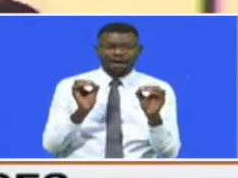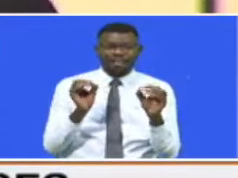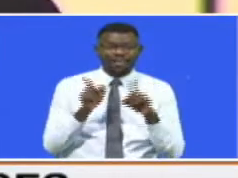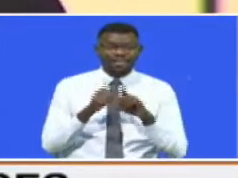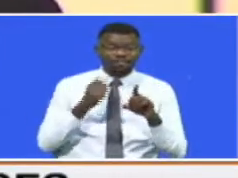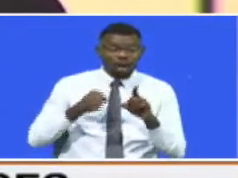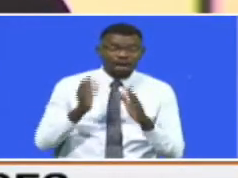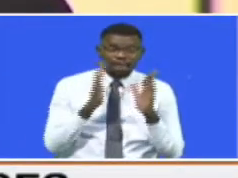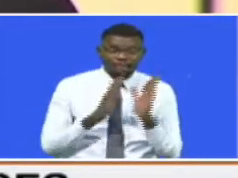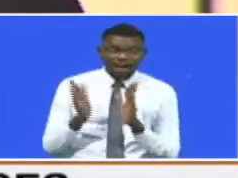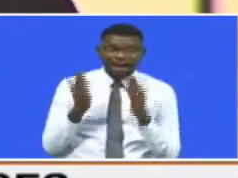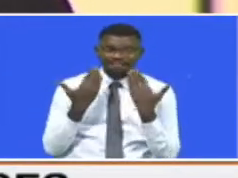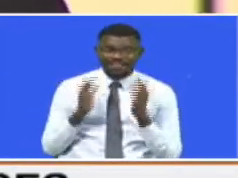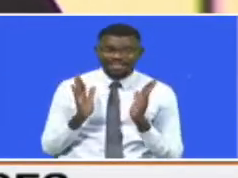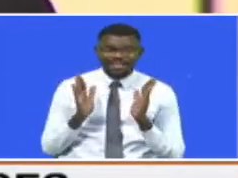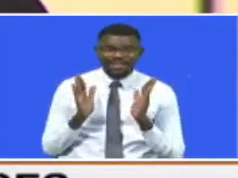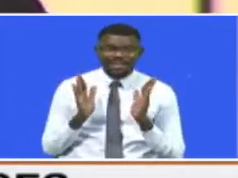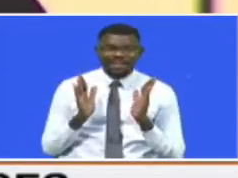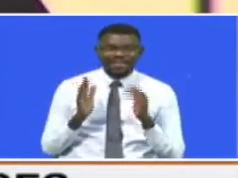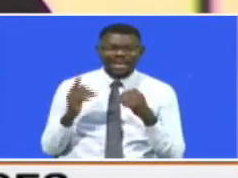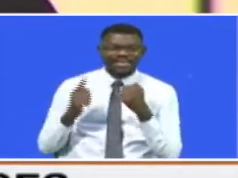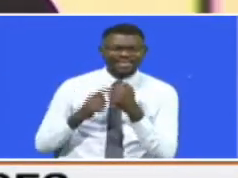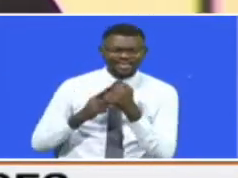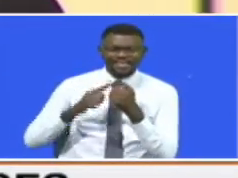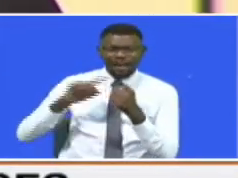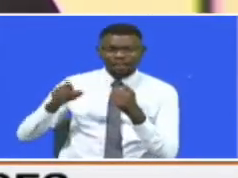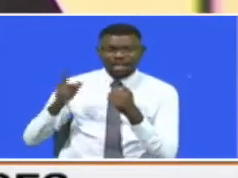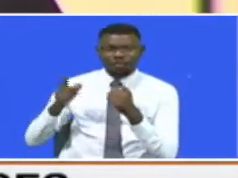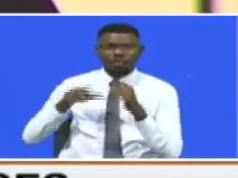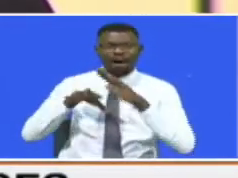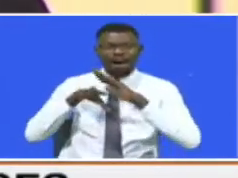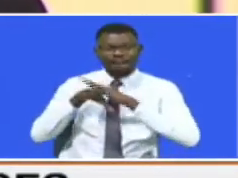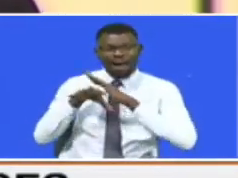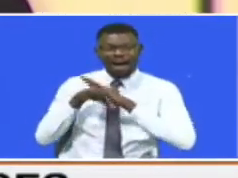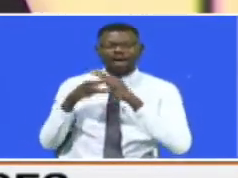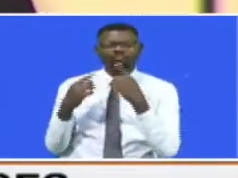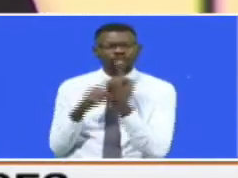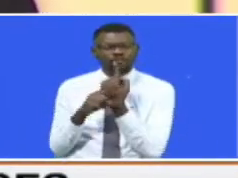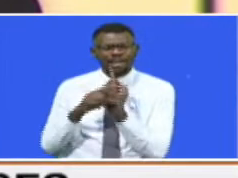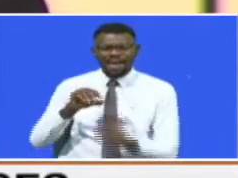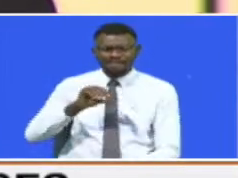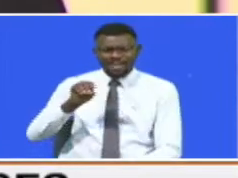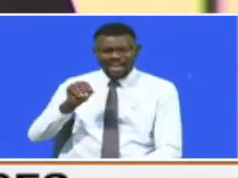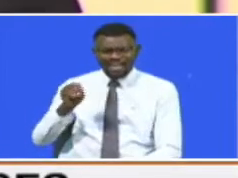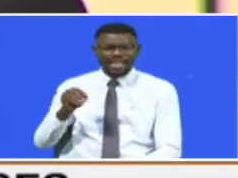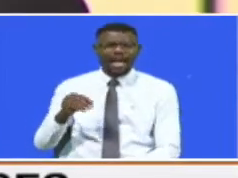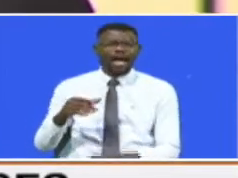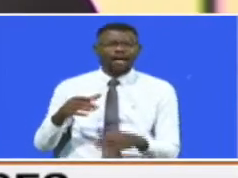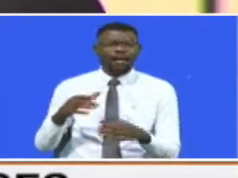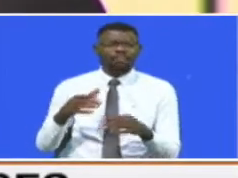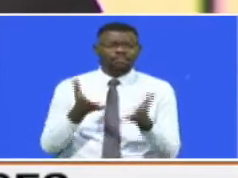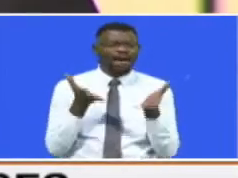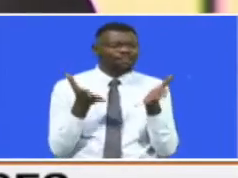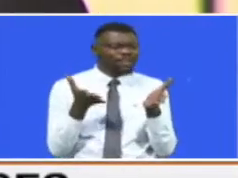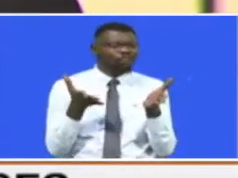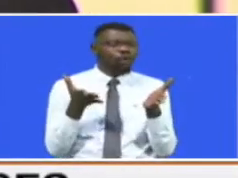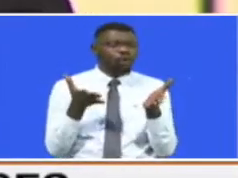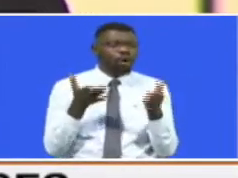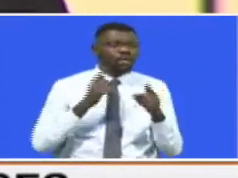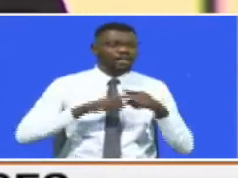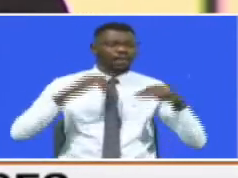arrangements to make another 6 million bags of various types of fertilizer available for the long rain